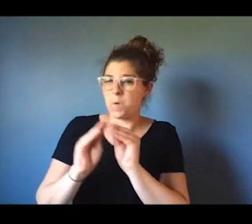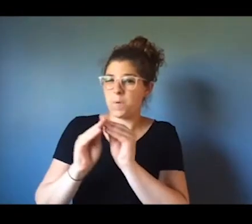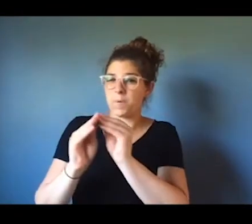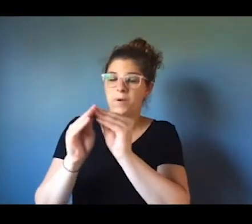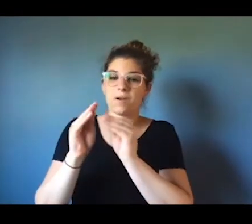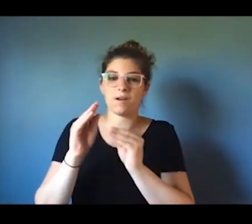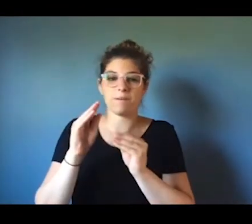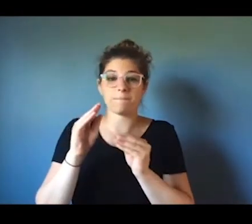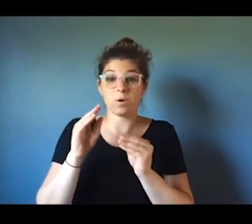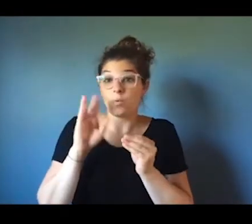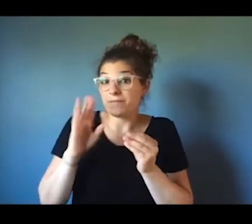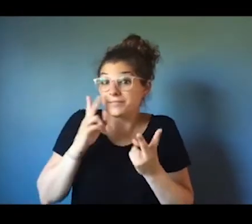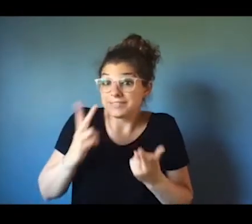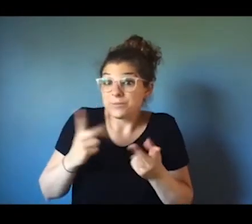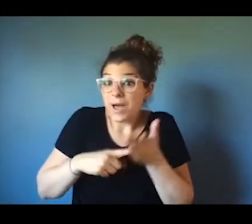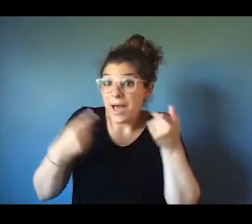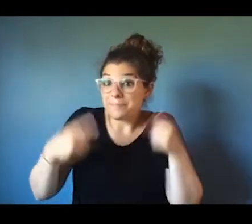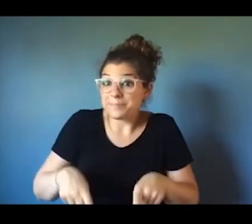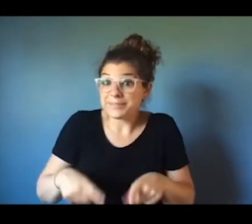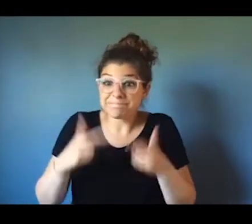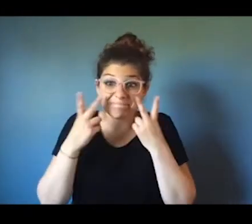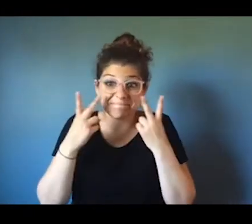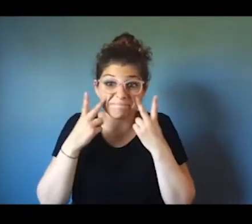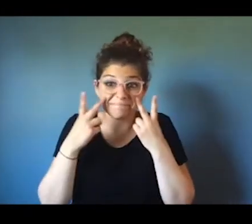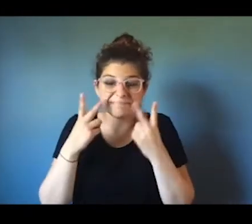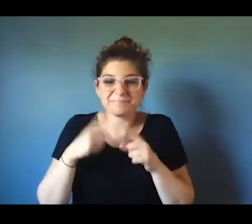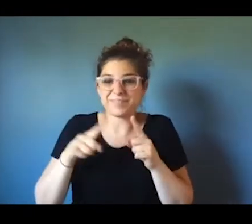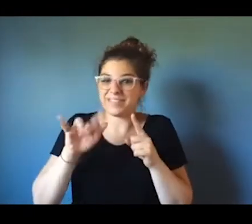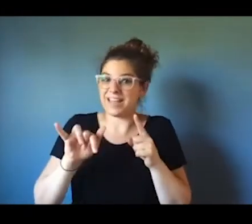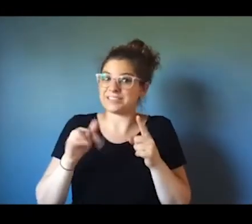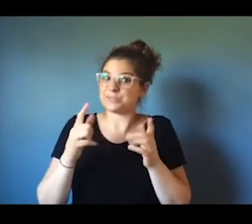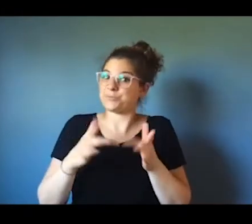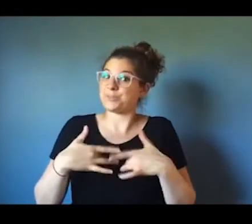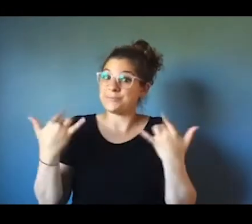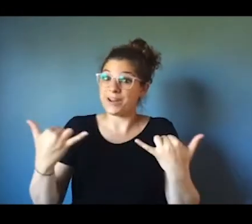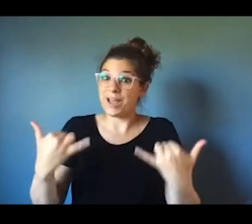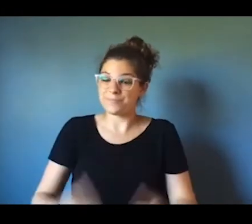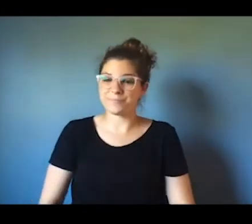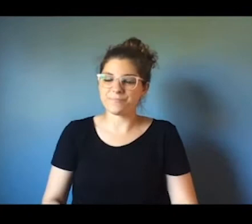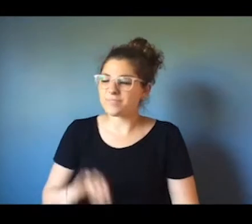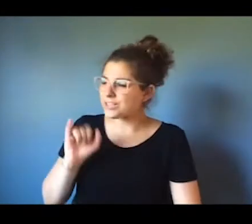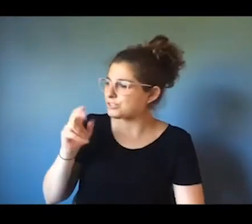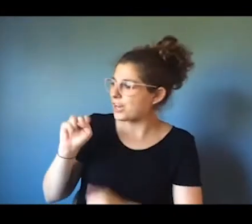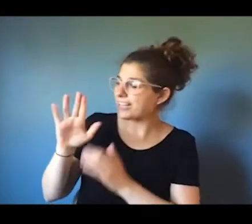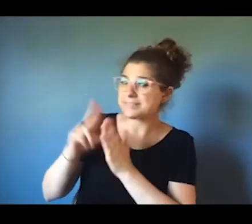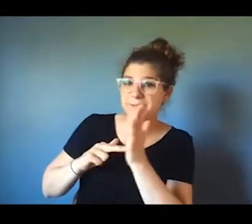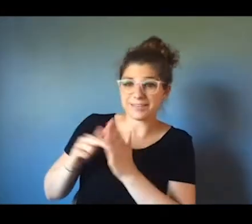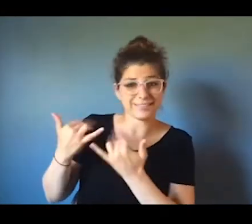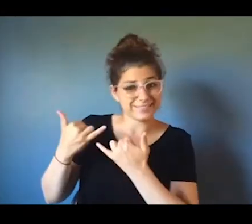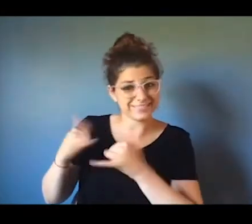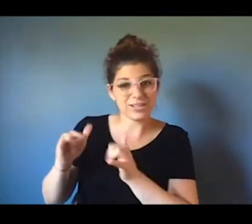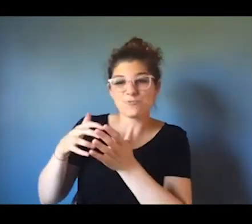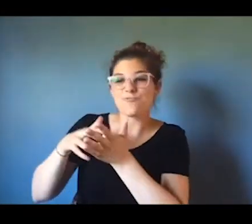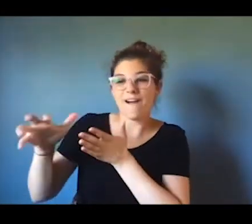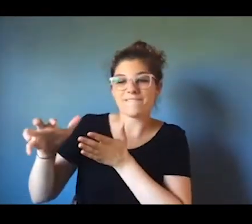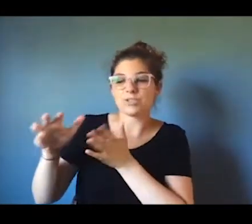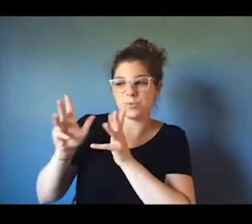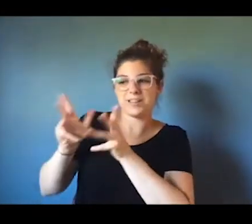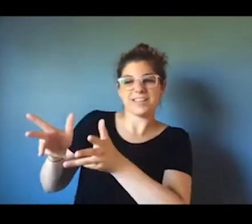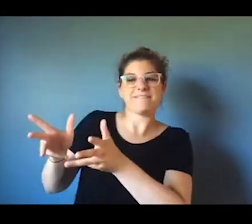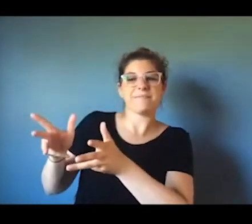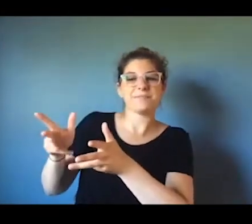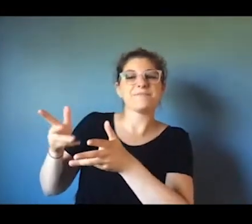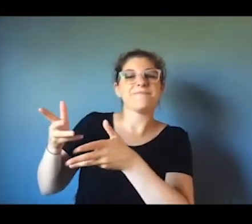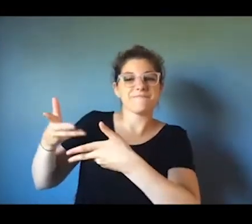are just going to go even more, and then but we'll have to see where it goes. But that's where I am right now. John's painting is still in a